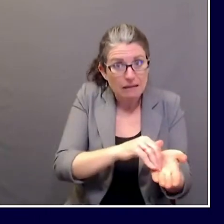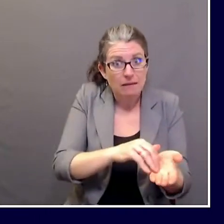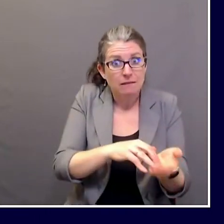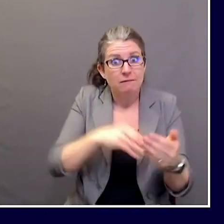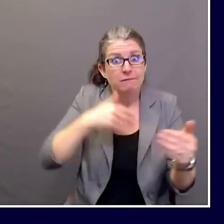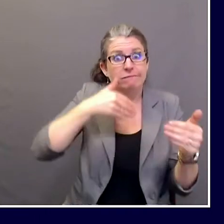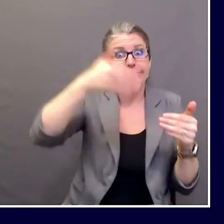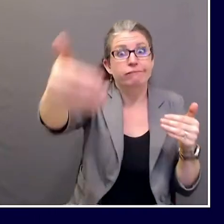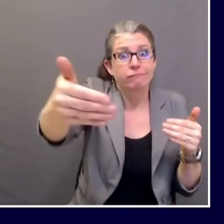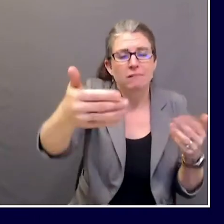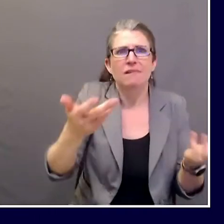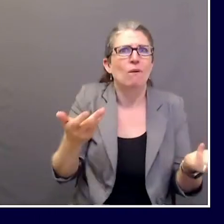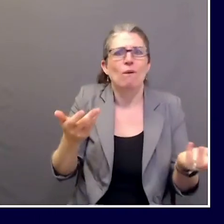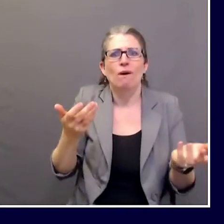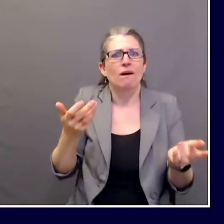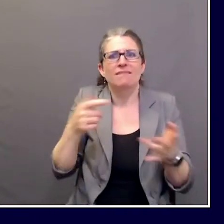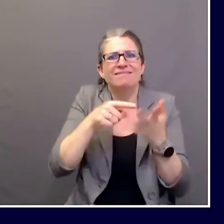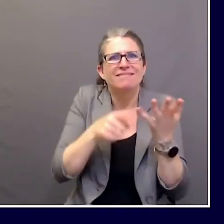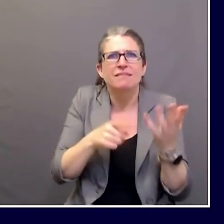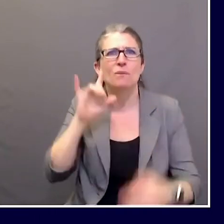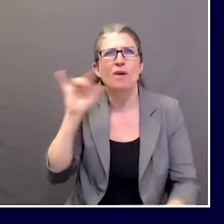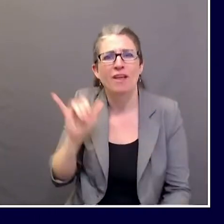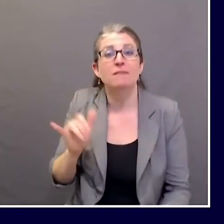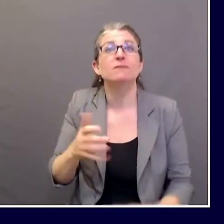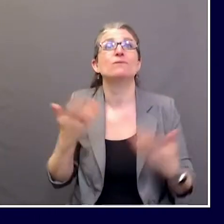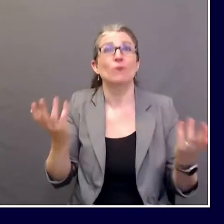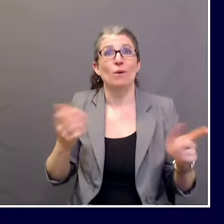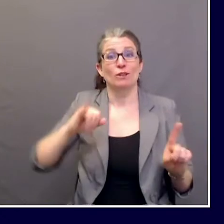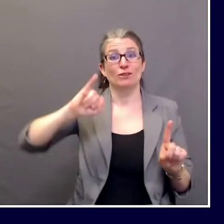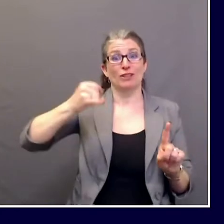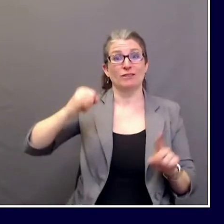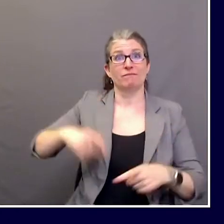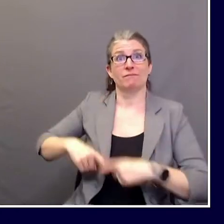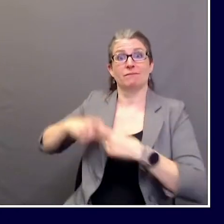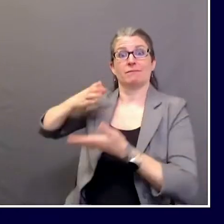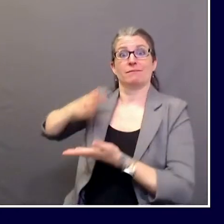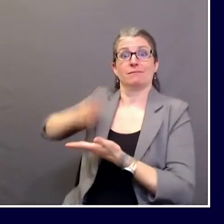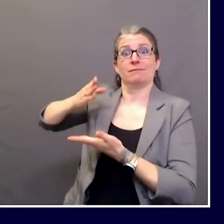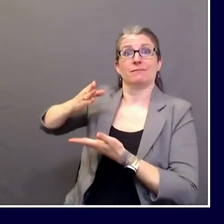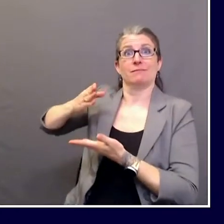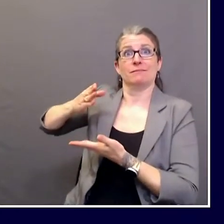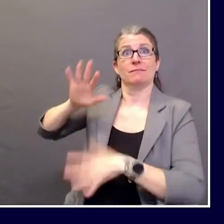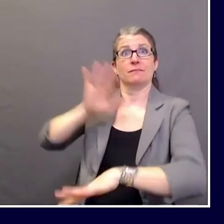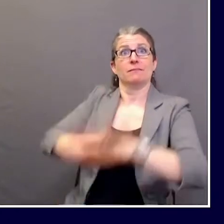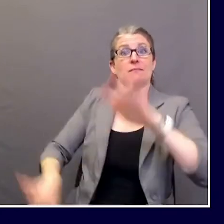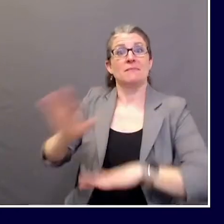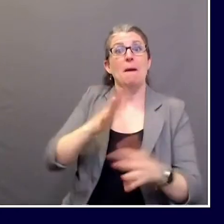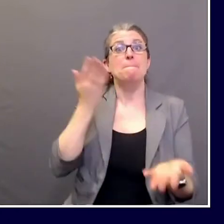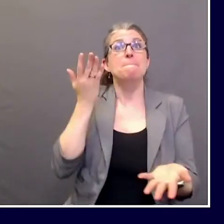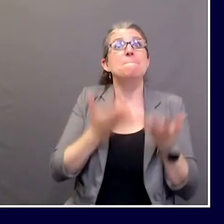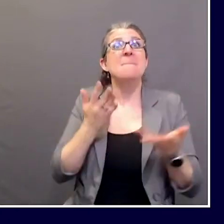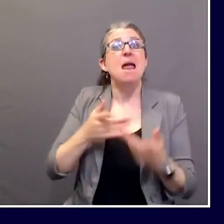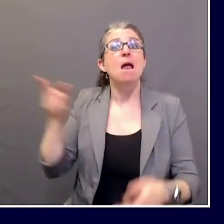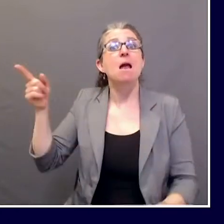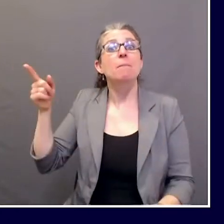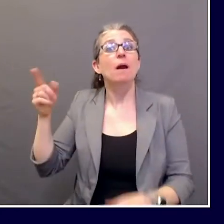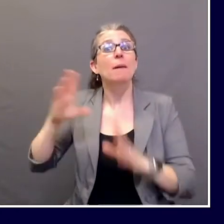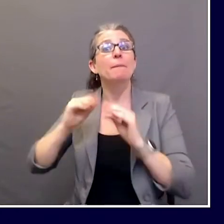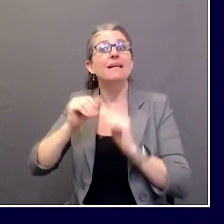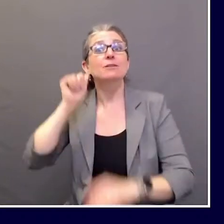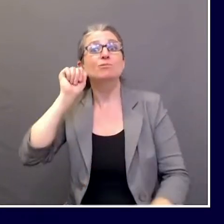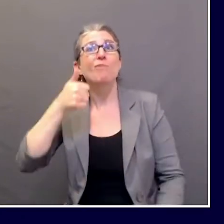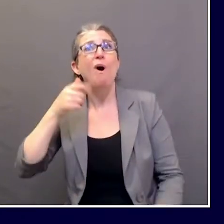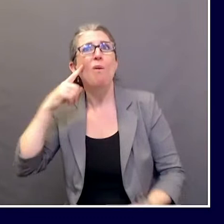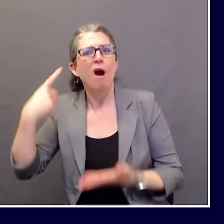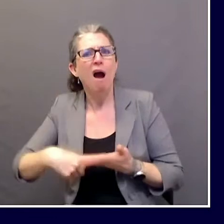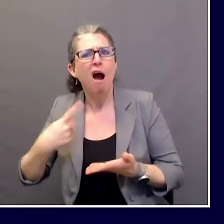If the pause is lifted, then we'll convert it back to J&J. The pause stays for a longer period of time. Right now, we've switched the mobile unit